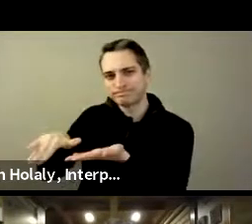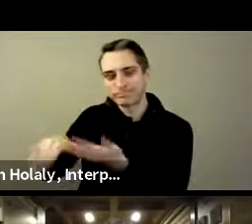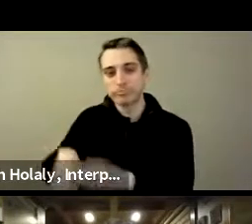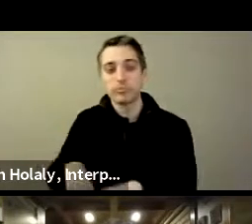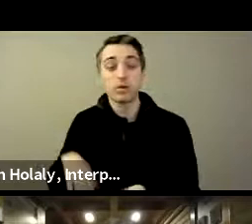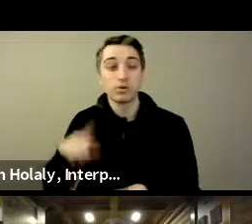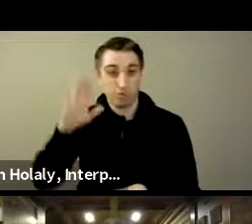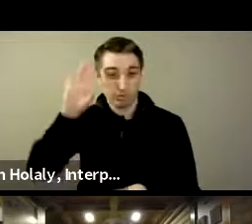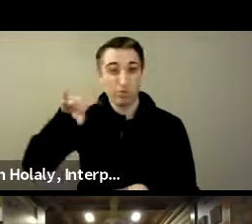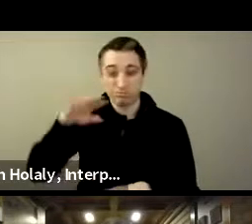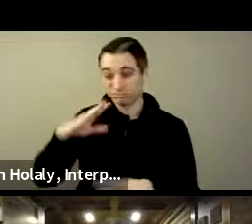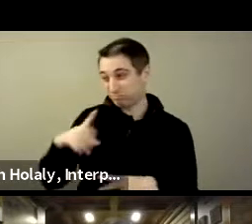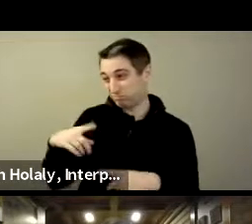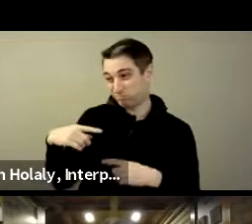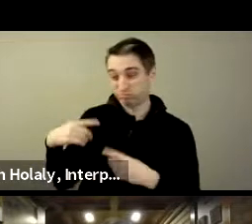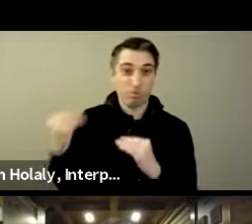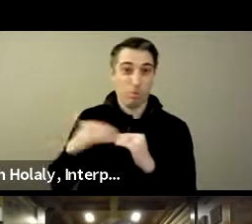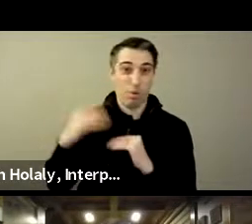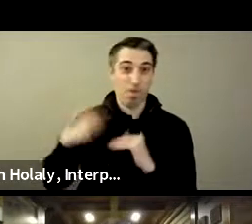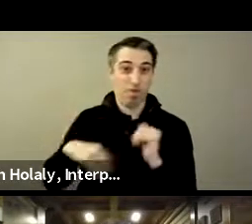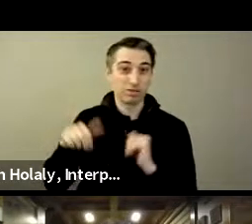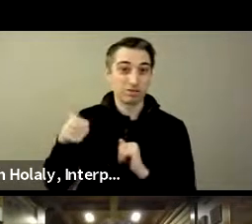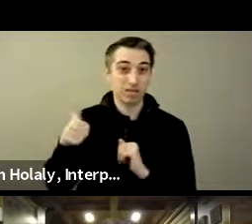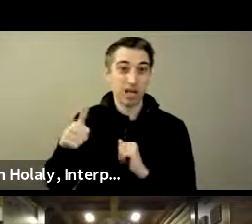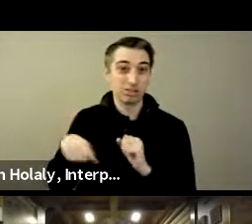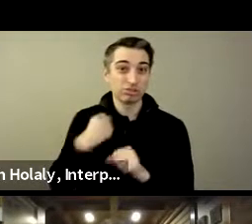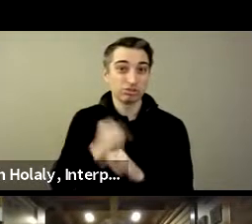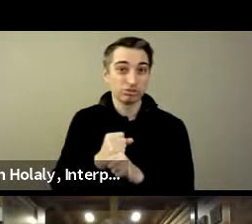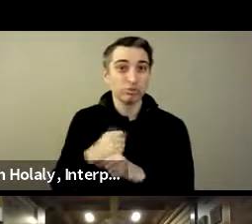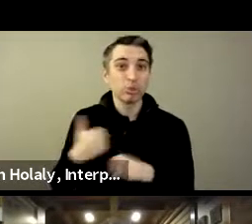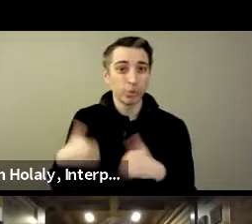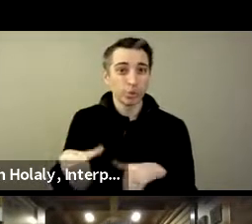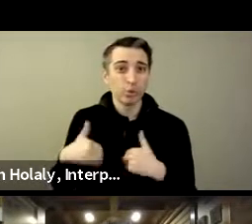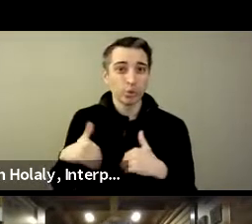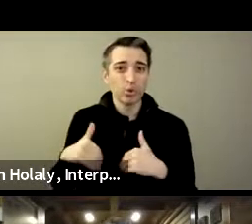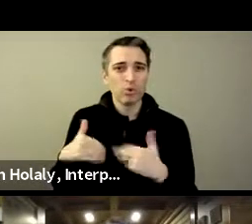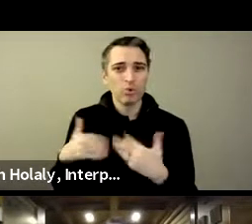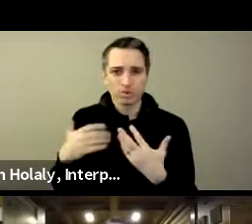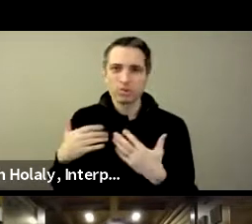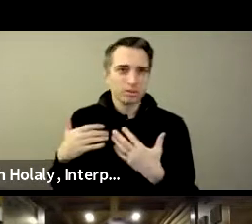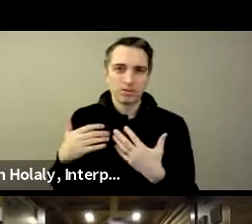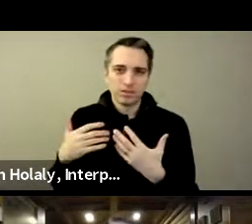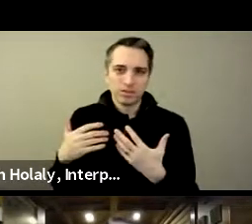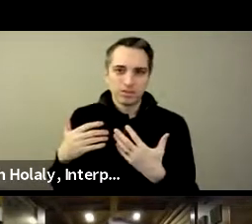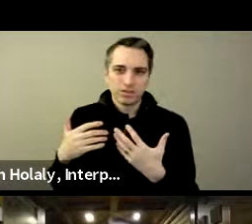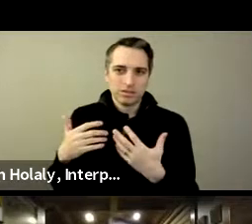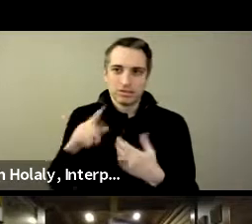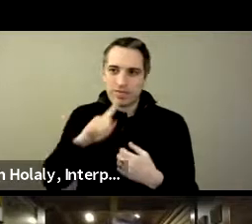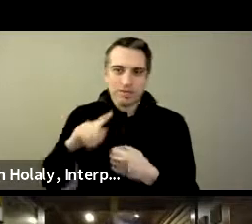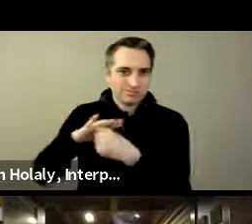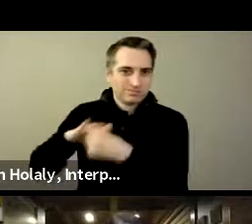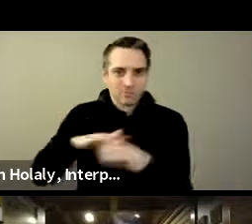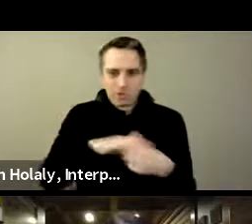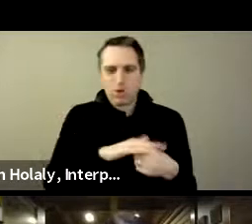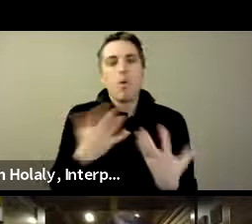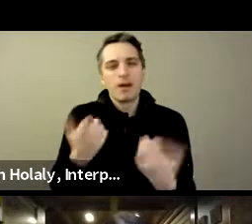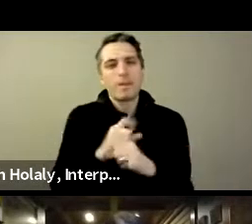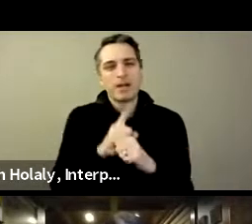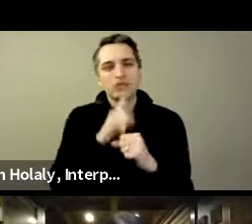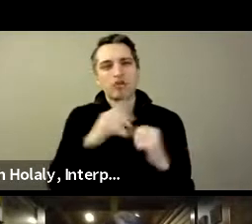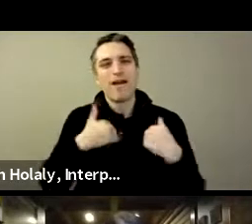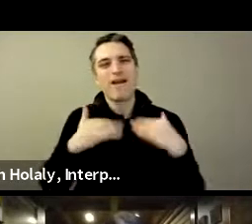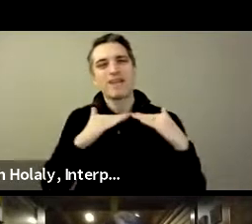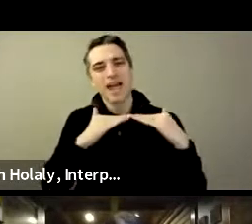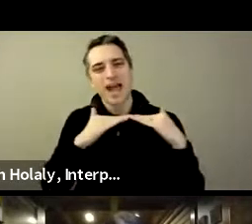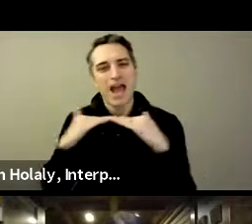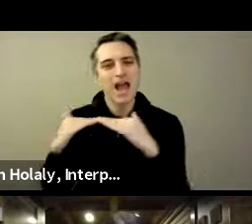say, and seeing to it that there is equity in the distribution of contracts across the 83 counties when